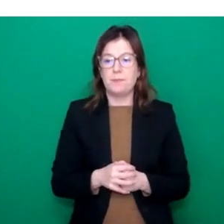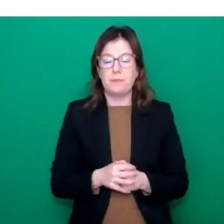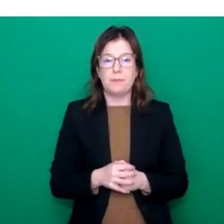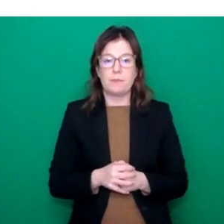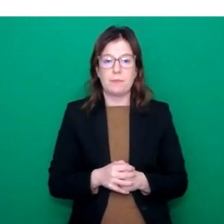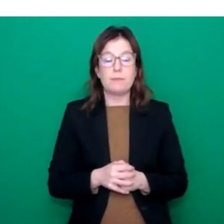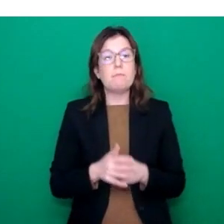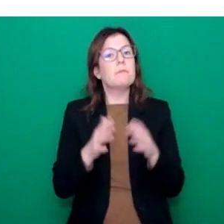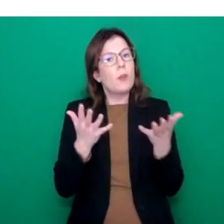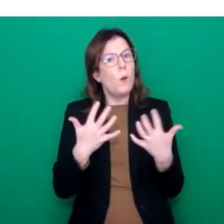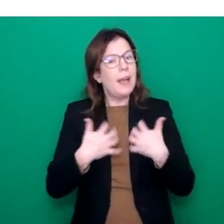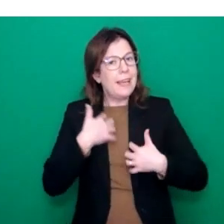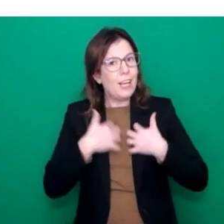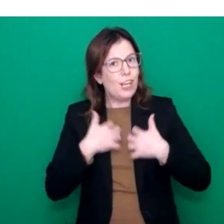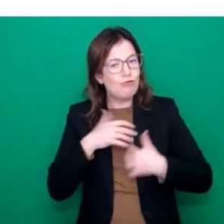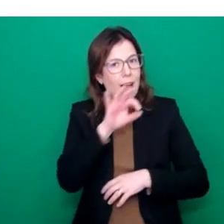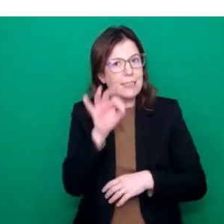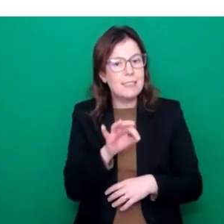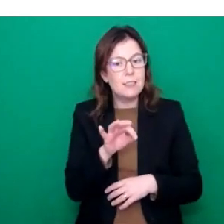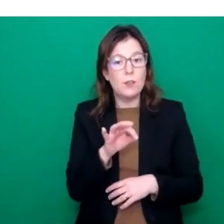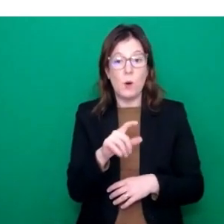Yes, it's an interesting point, that one, because I do